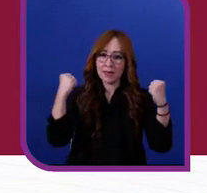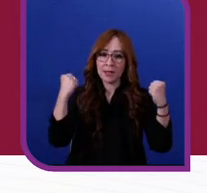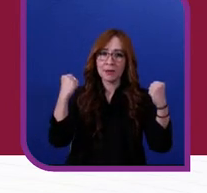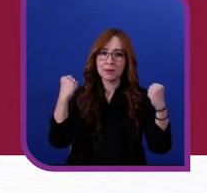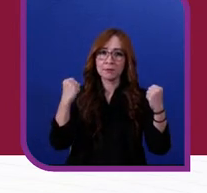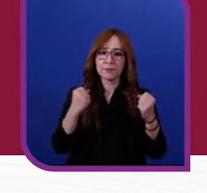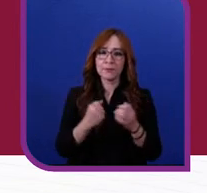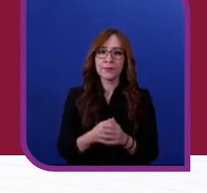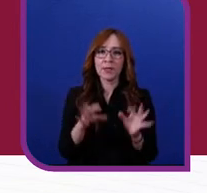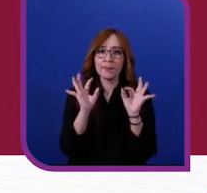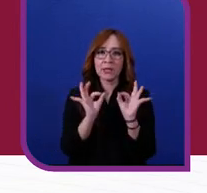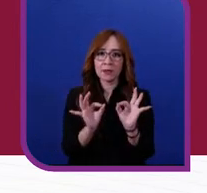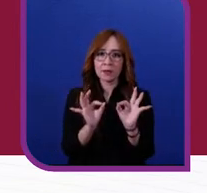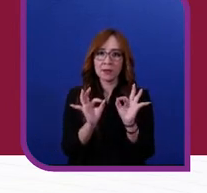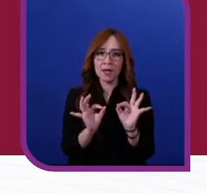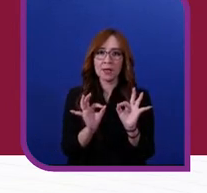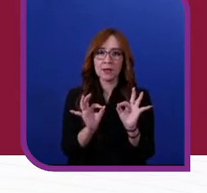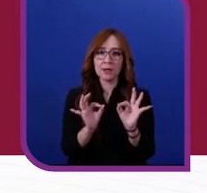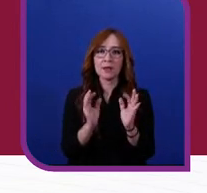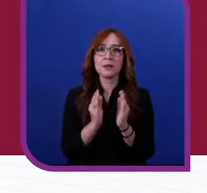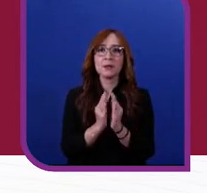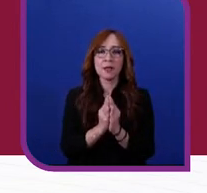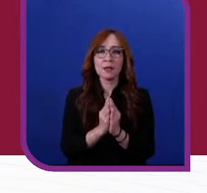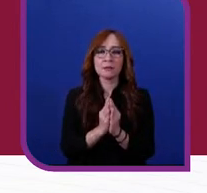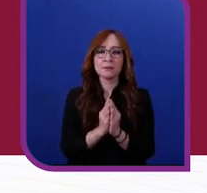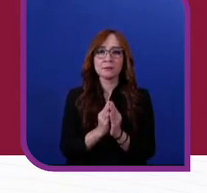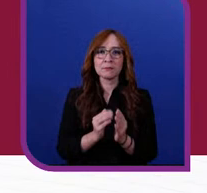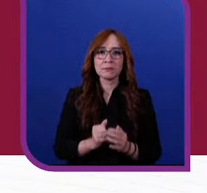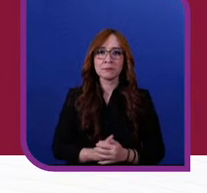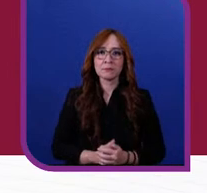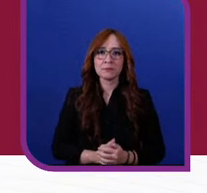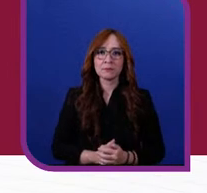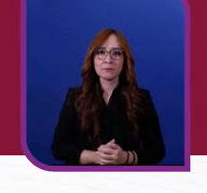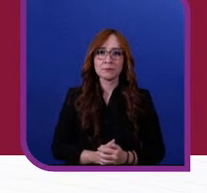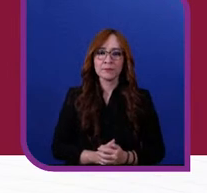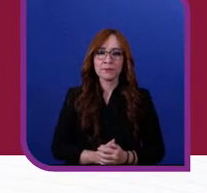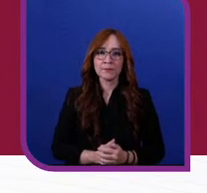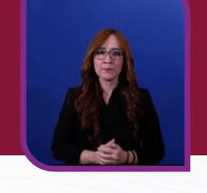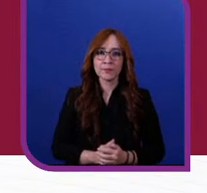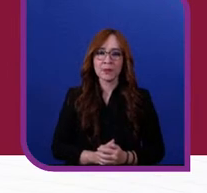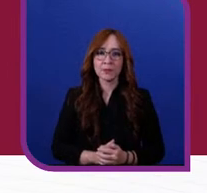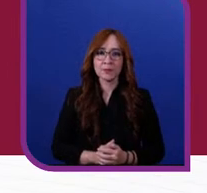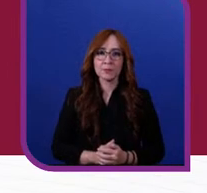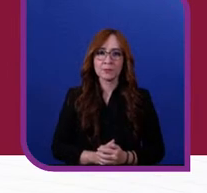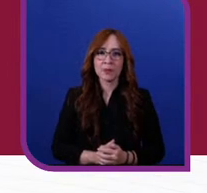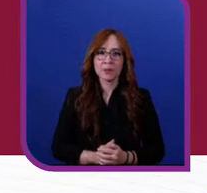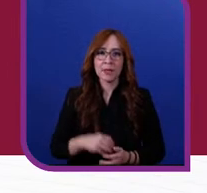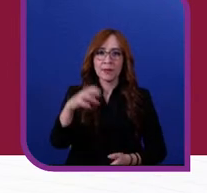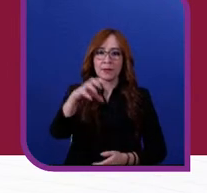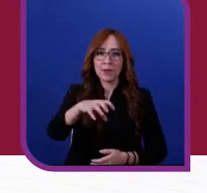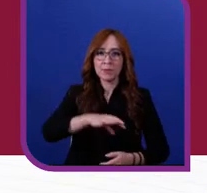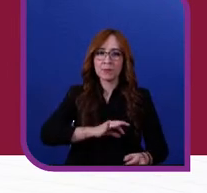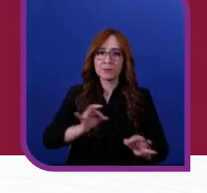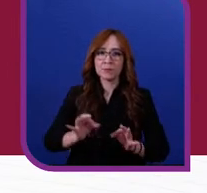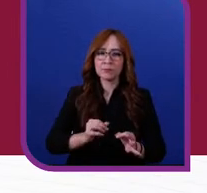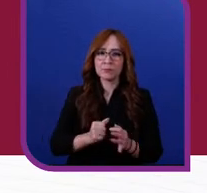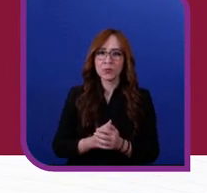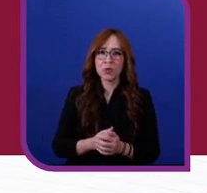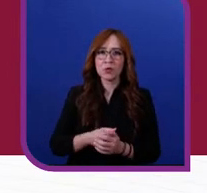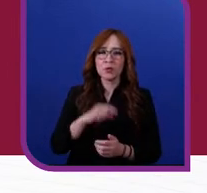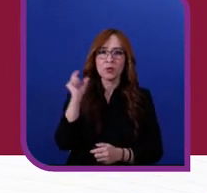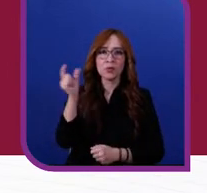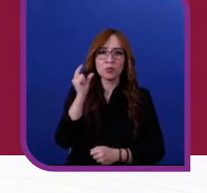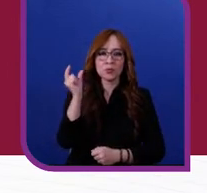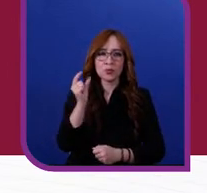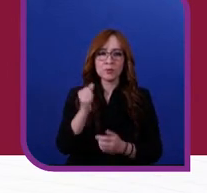public utility sectors euy think the water supply in facility and southwest manajemen South is